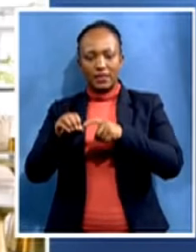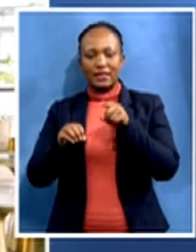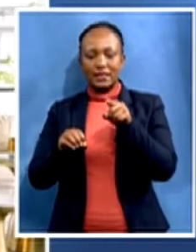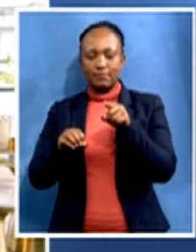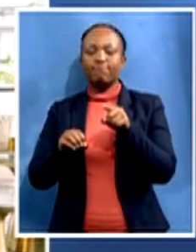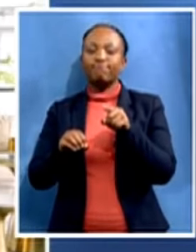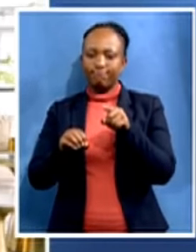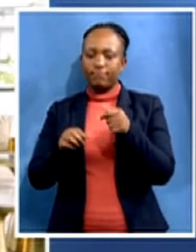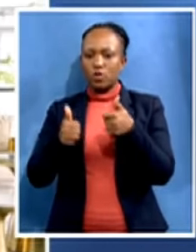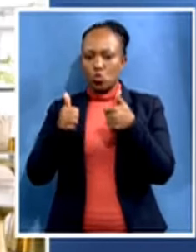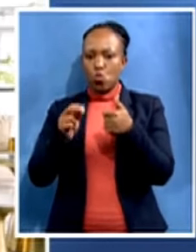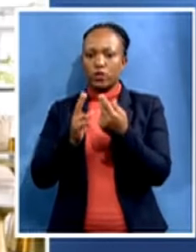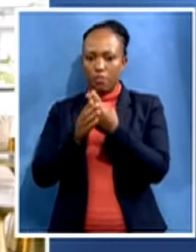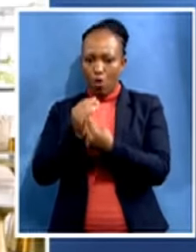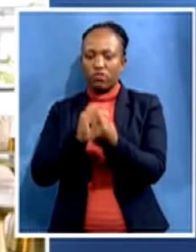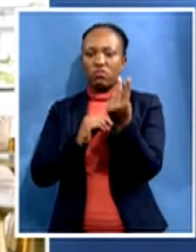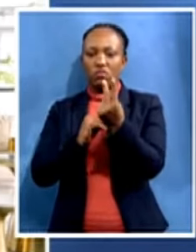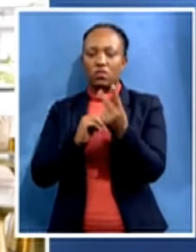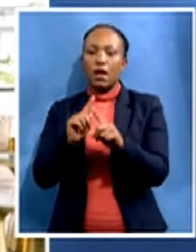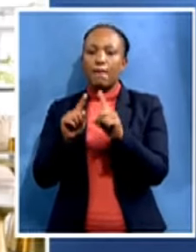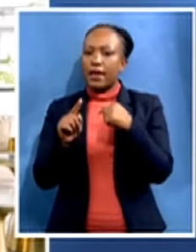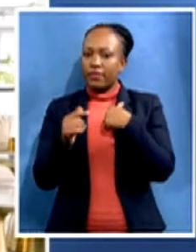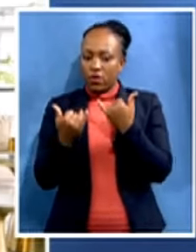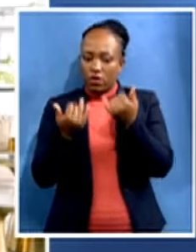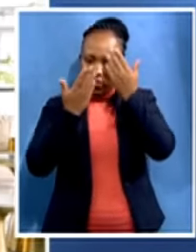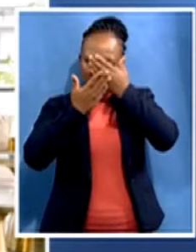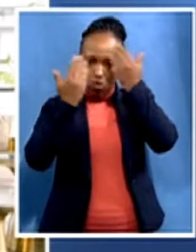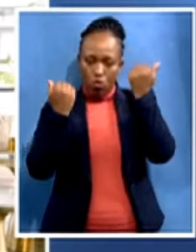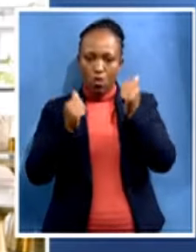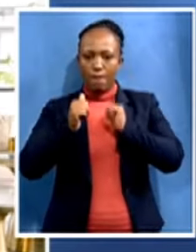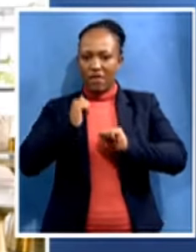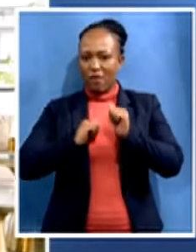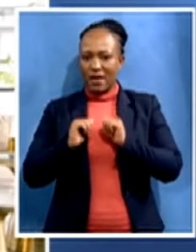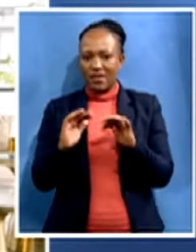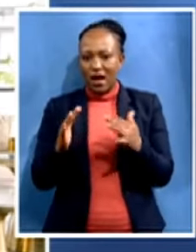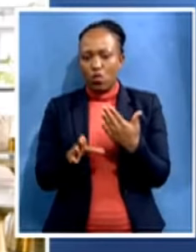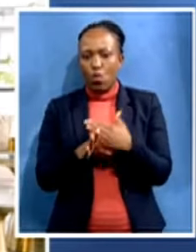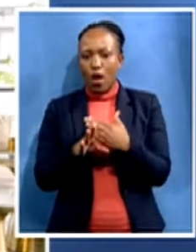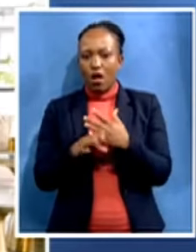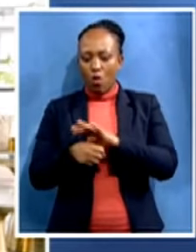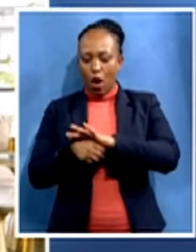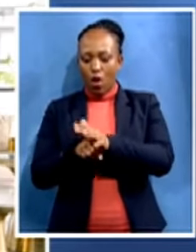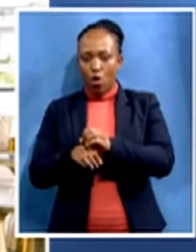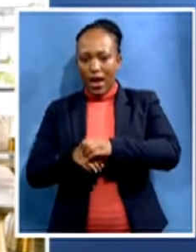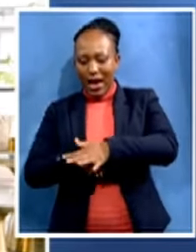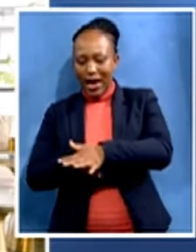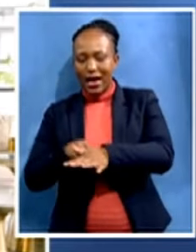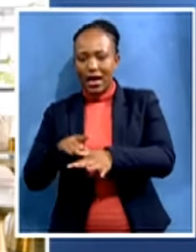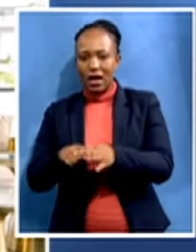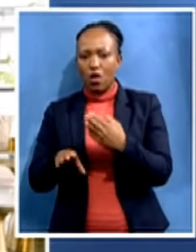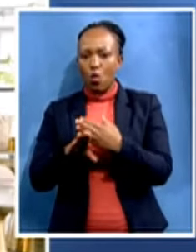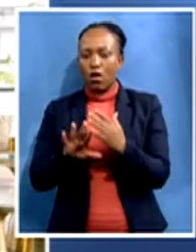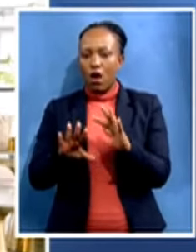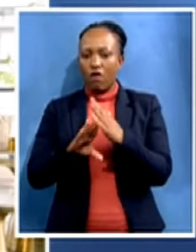not know, though, is their performance on the variant that was found here in South Africa. When it comes also to Sinovac,